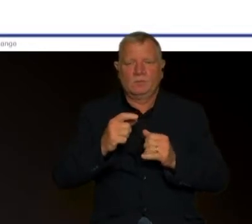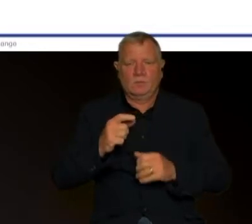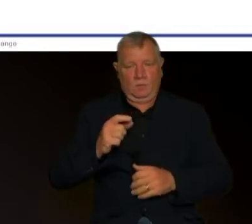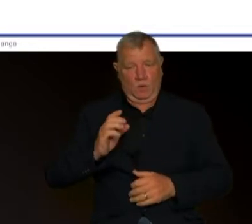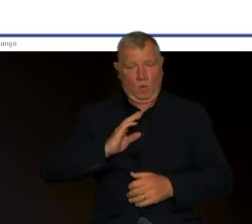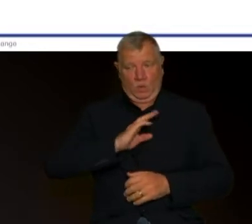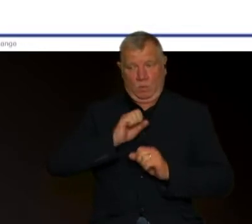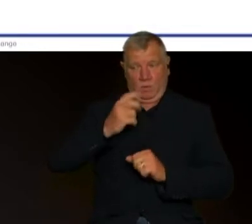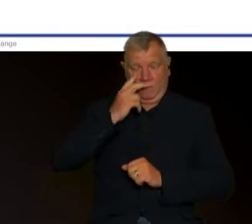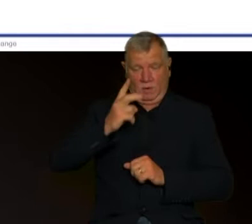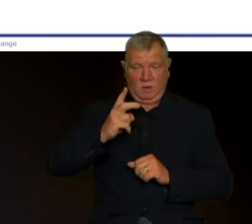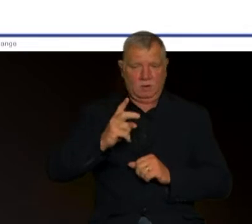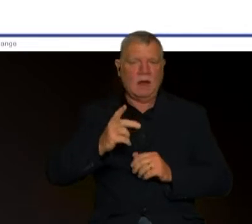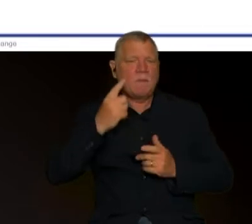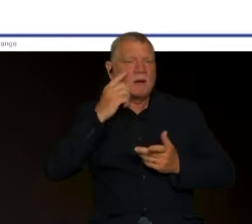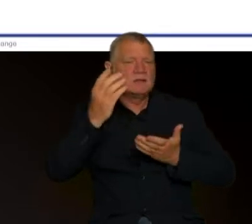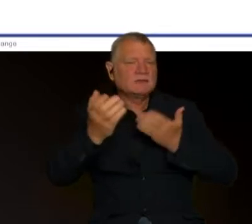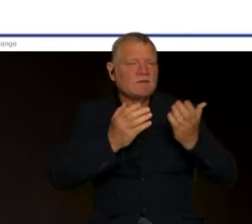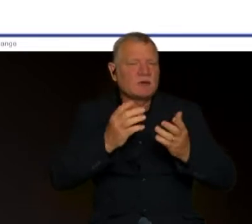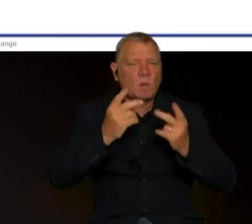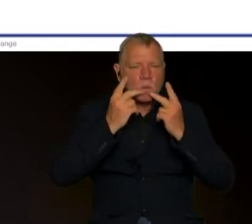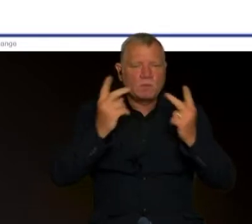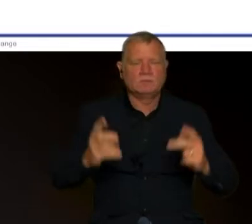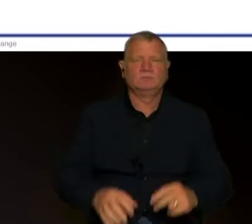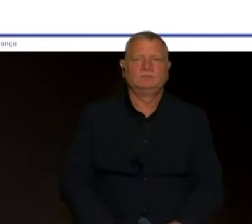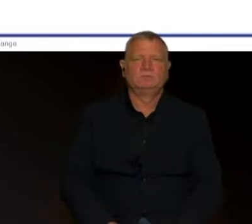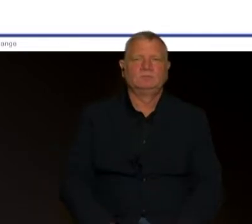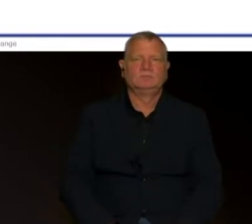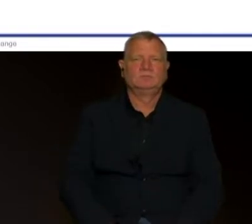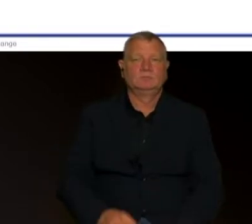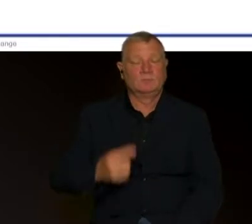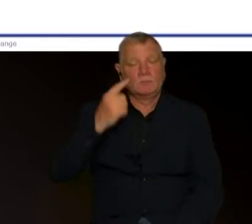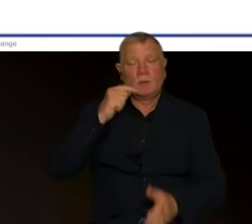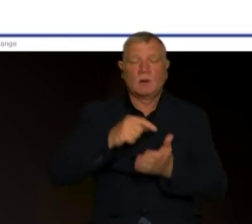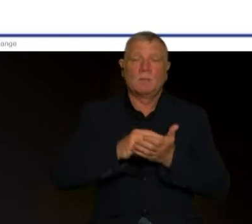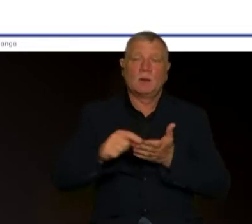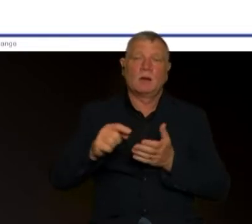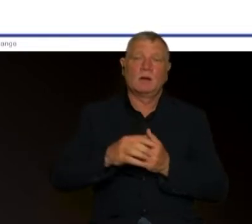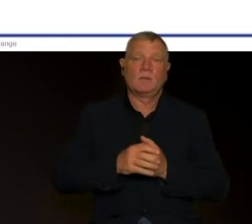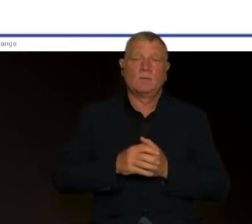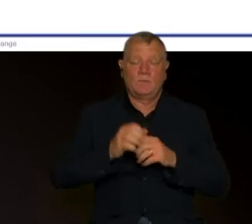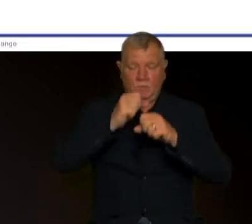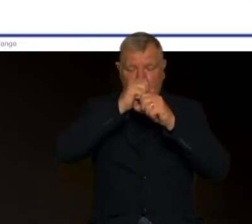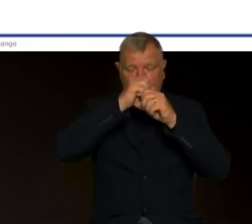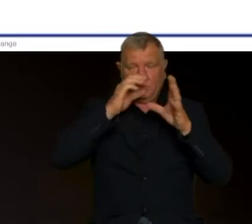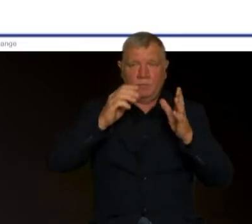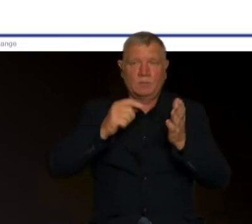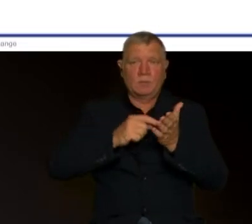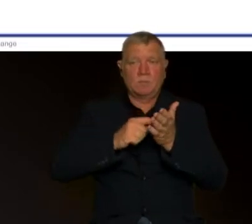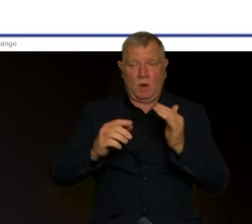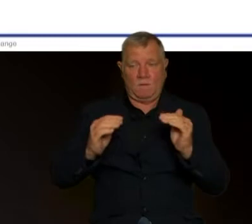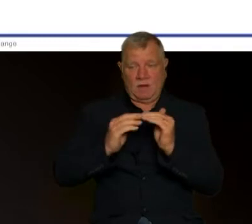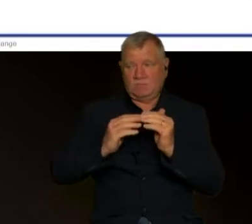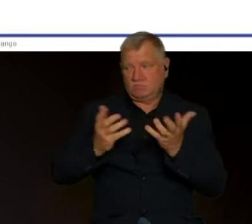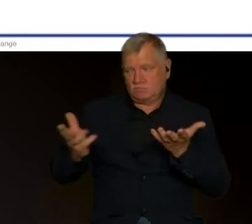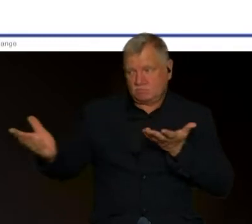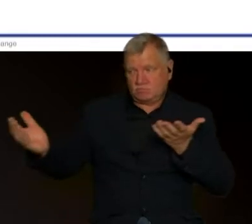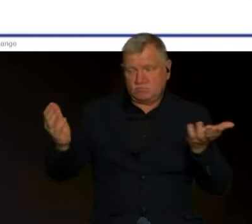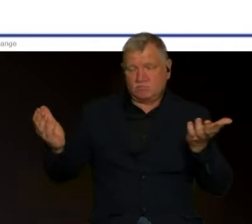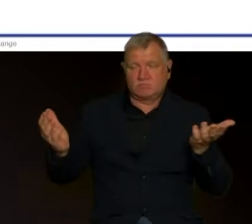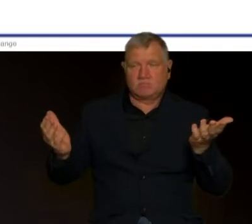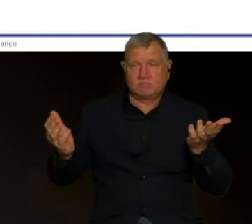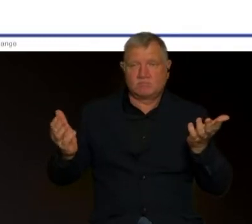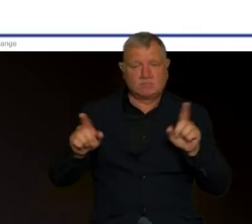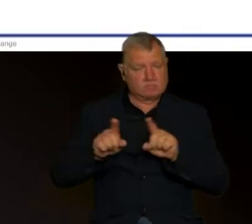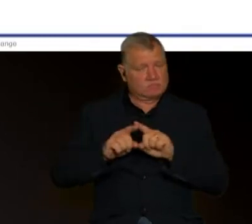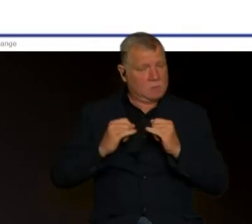goes in line with the modernization of public service. To pay, the government's vision is that we pay